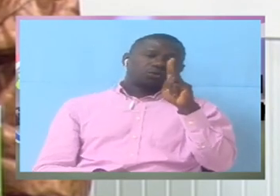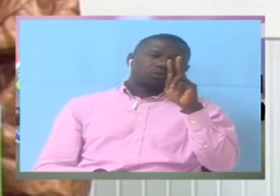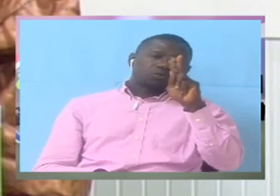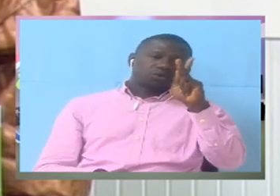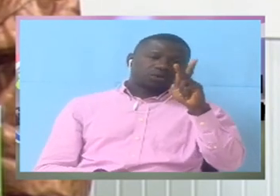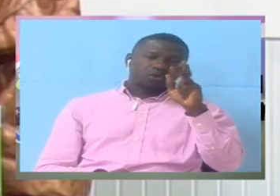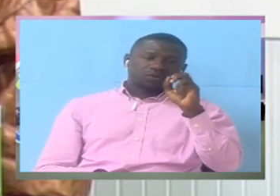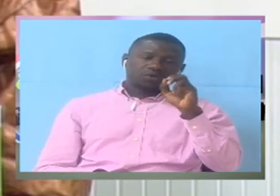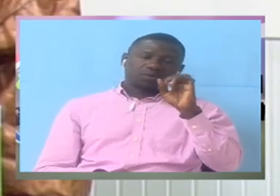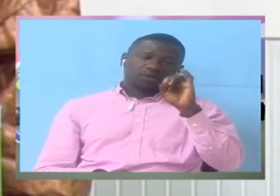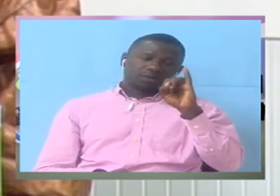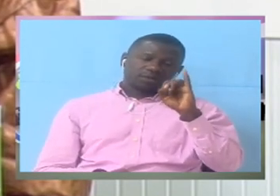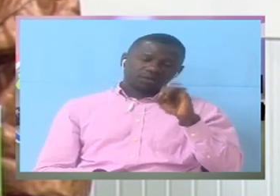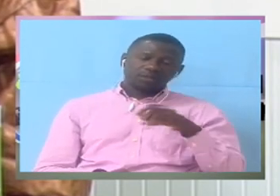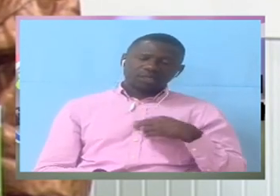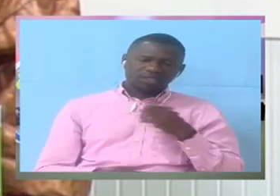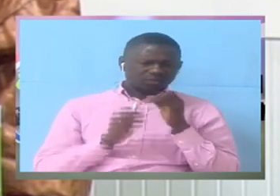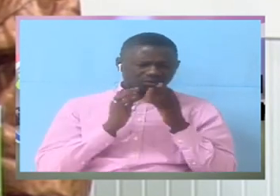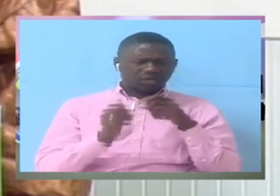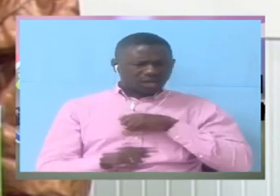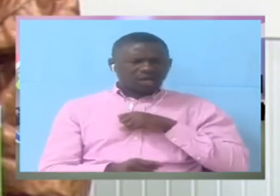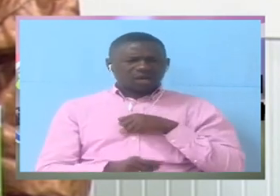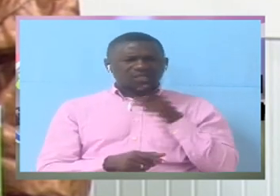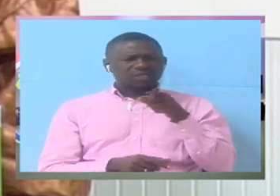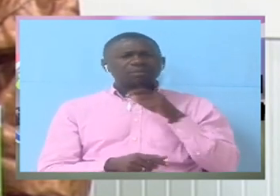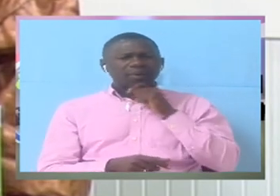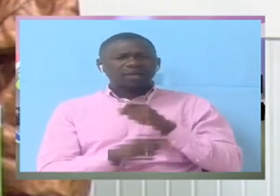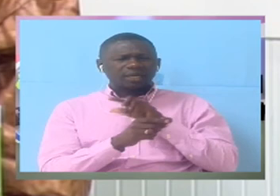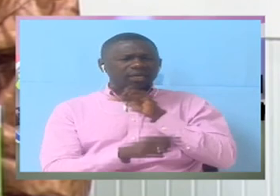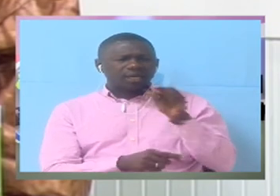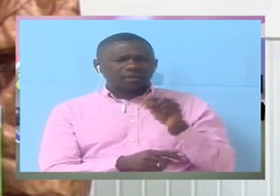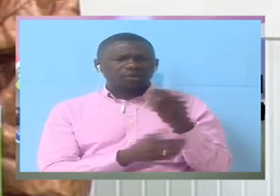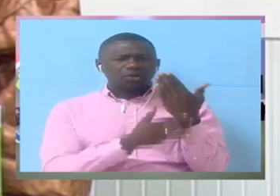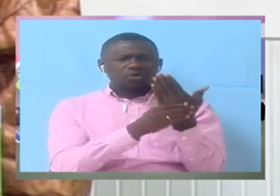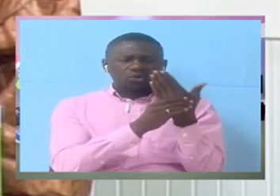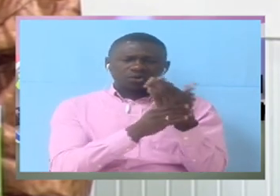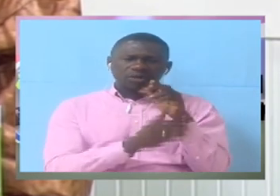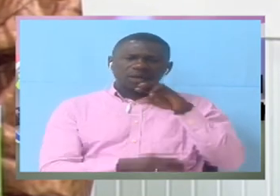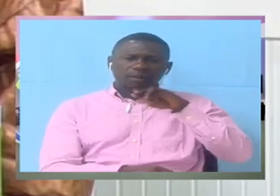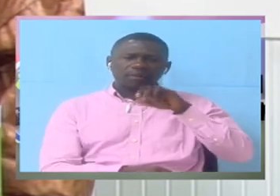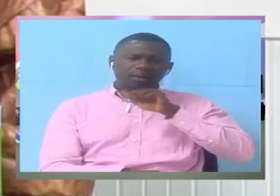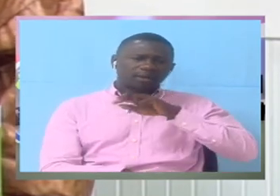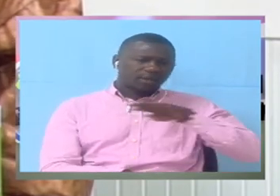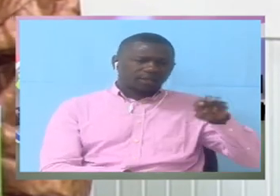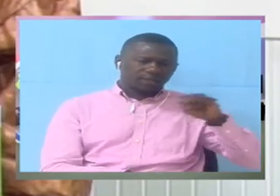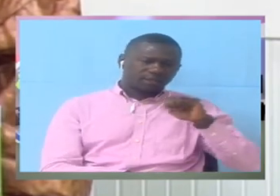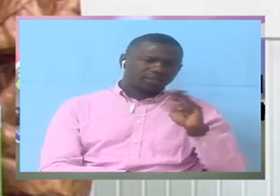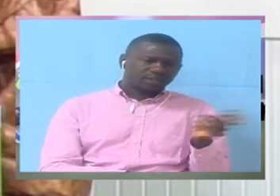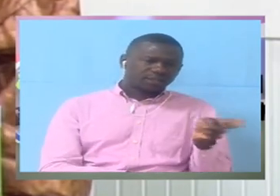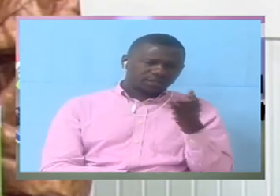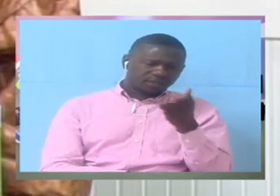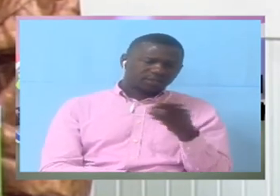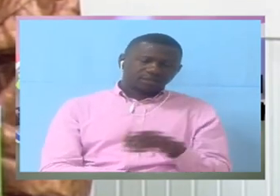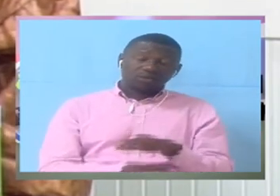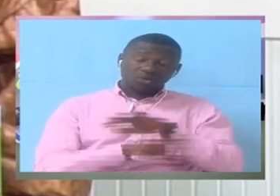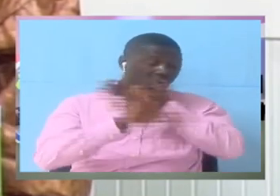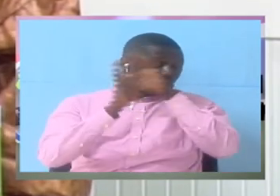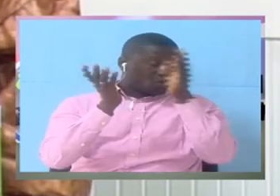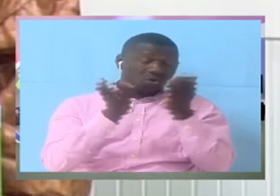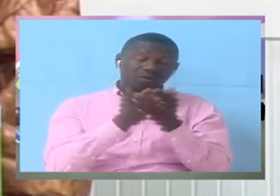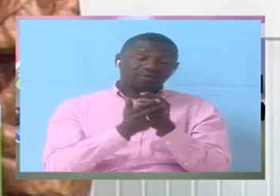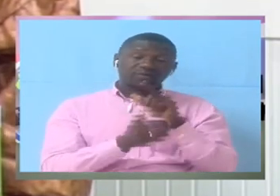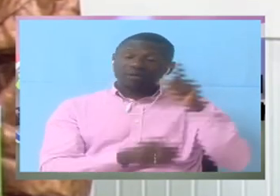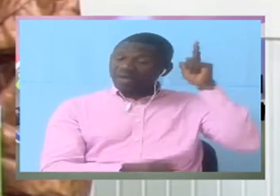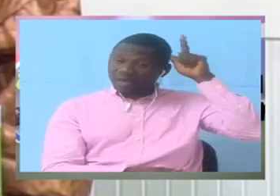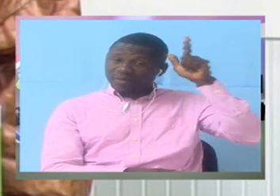Oh, I said to myself, the man they call Dr. Mane, so Liberia this is the person. In the whole of Liberia, they only call him